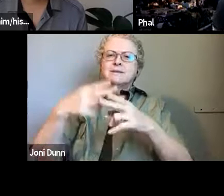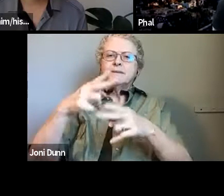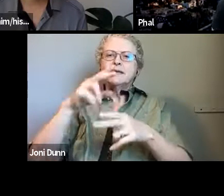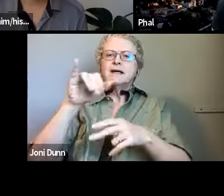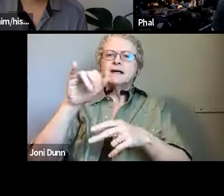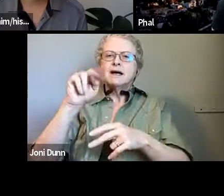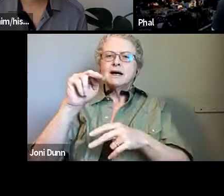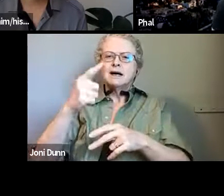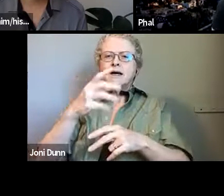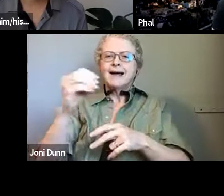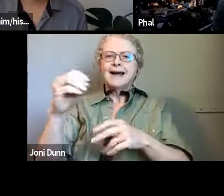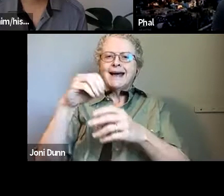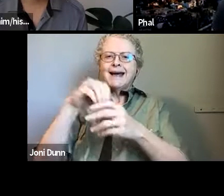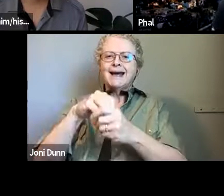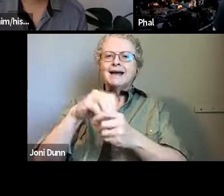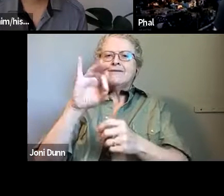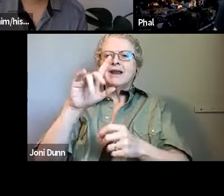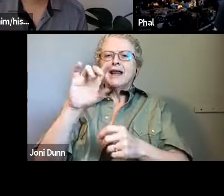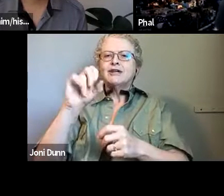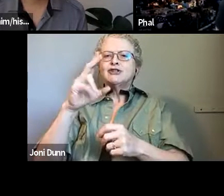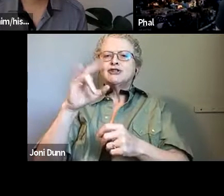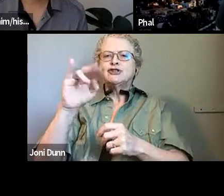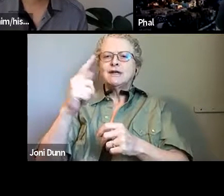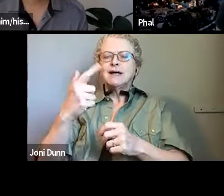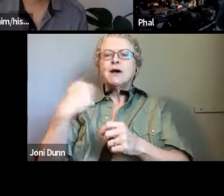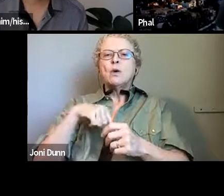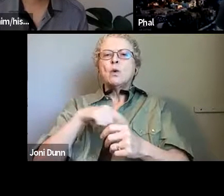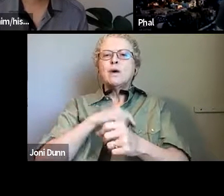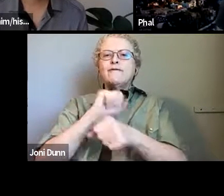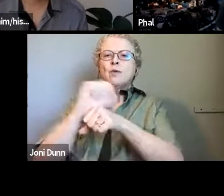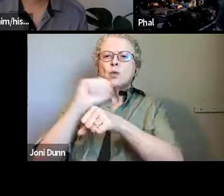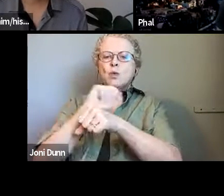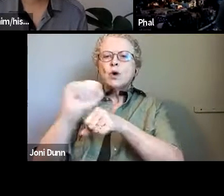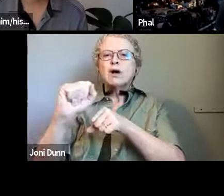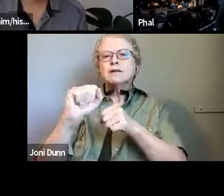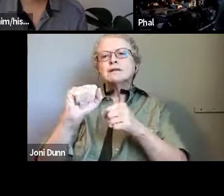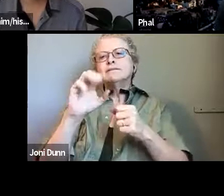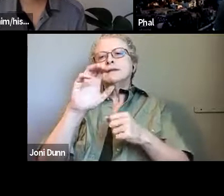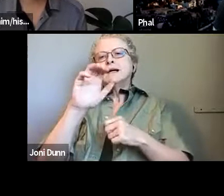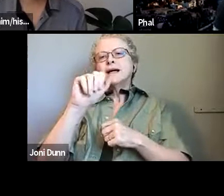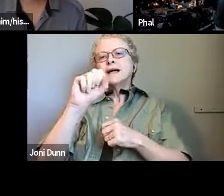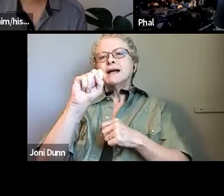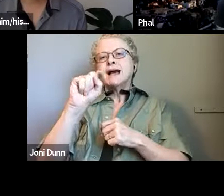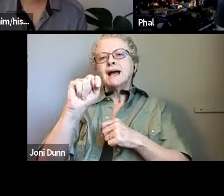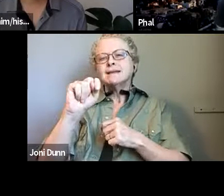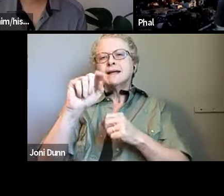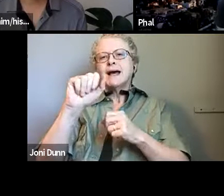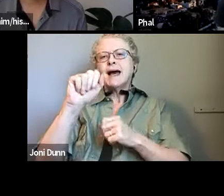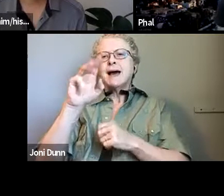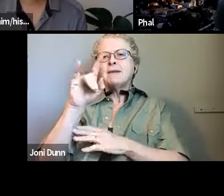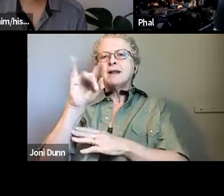also have worked really closely with Equality Labs that brings together caste abolition with the abolition, right, of military, police, and